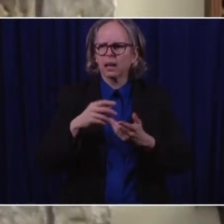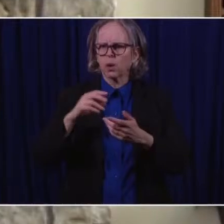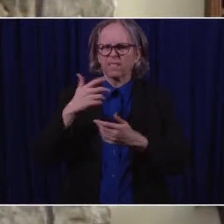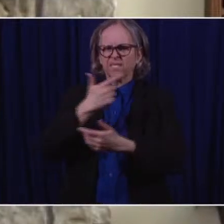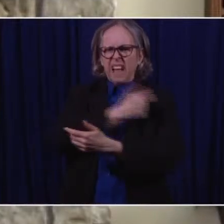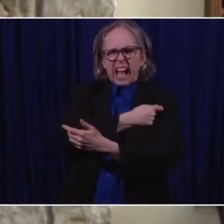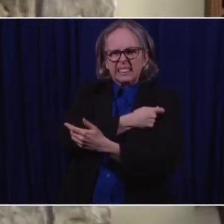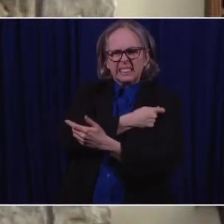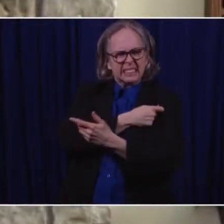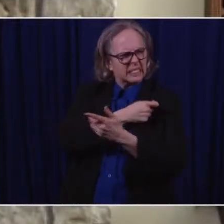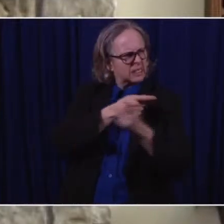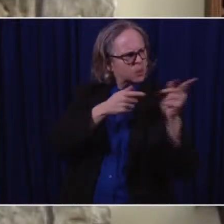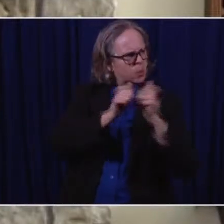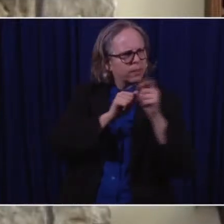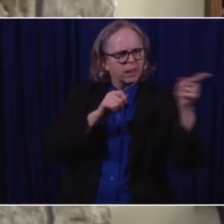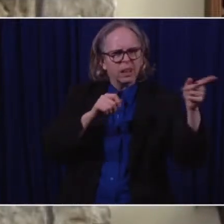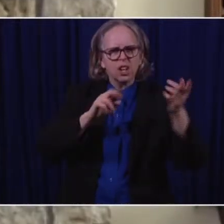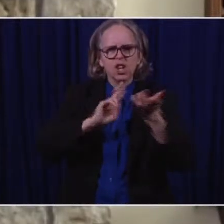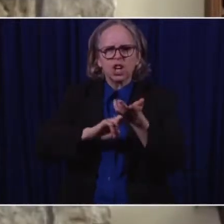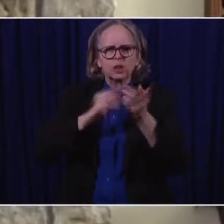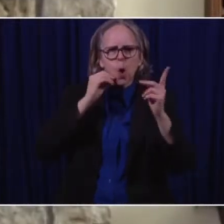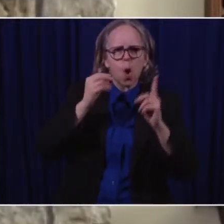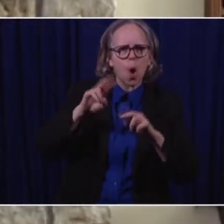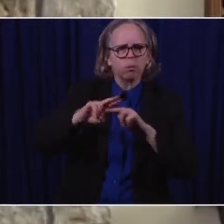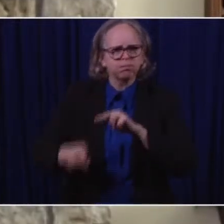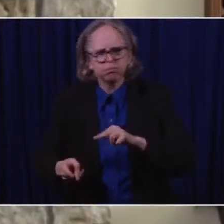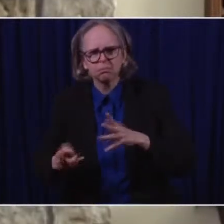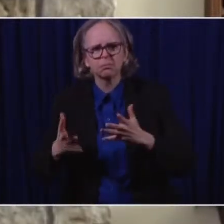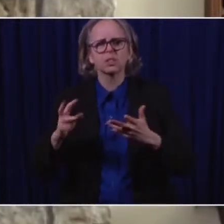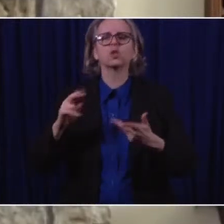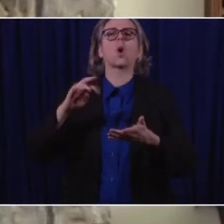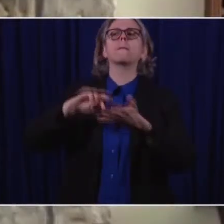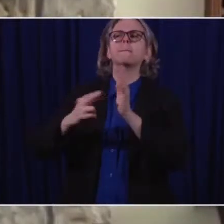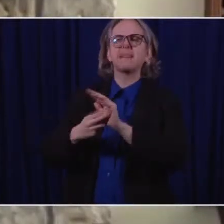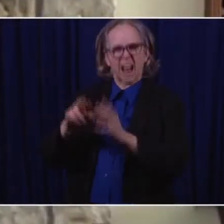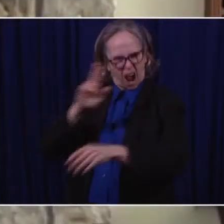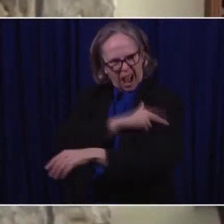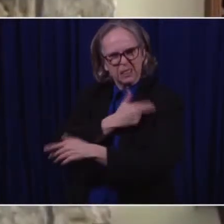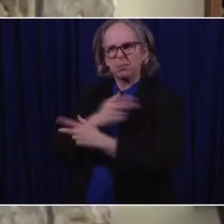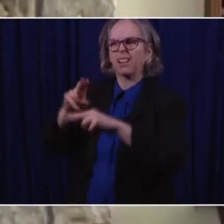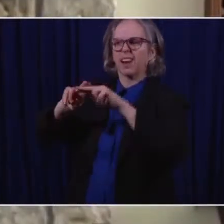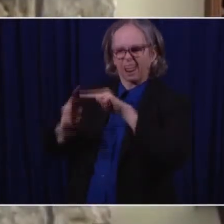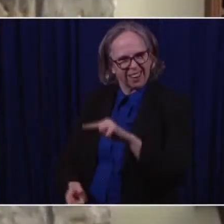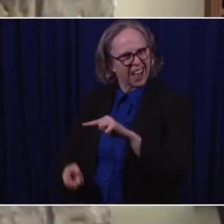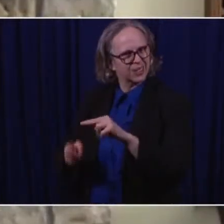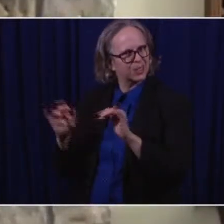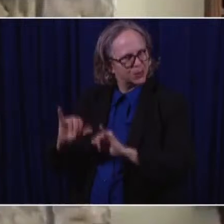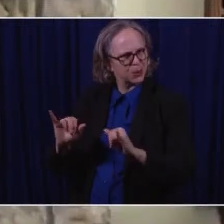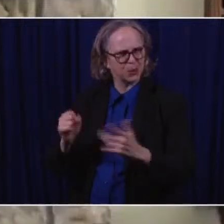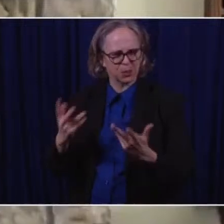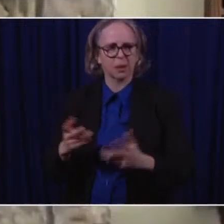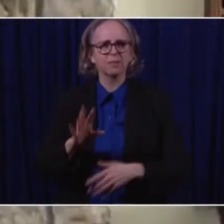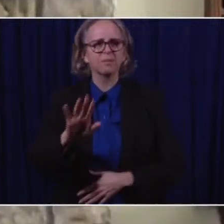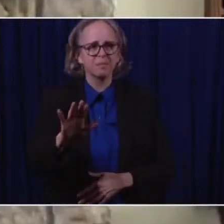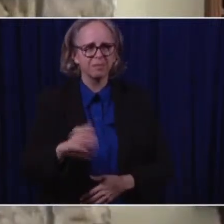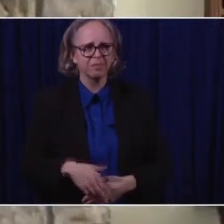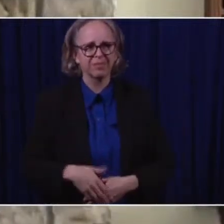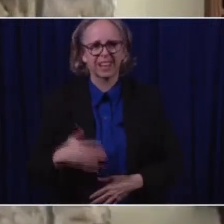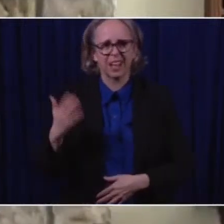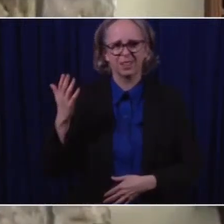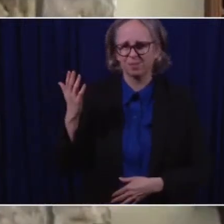So we're very happy about that. And one of the fringe benefits, as we see this number,